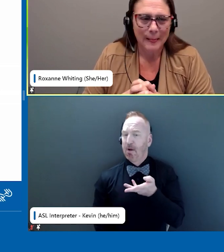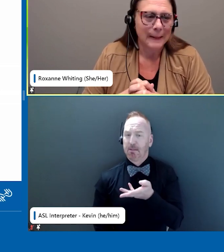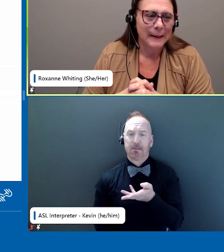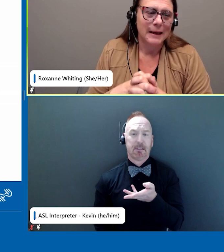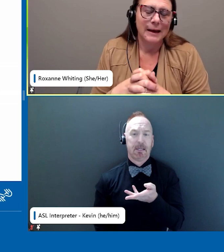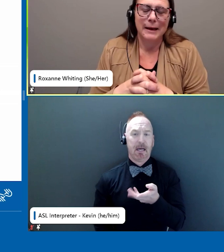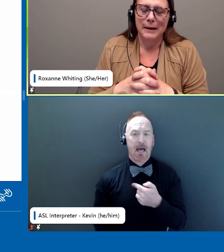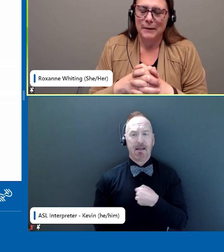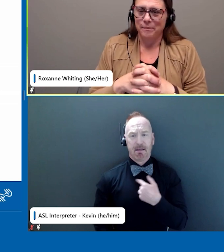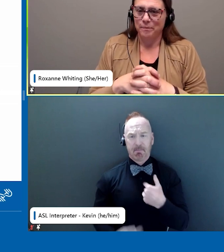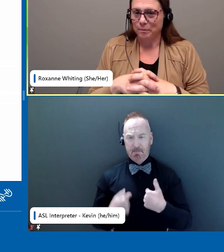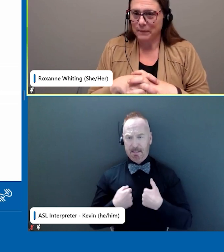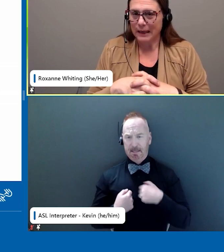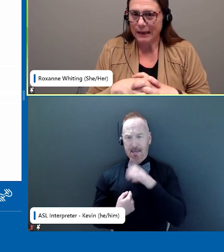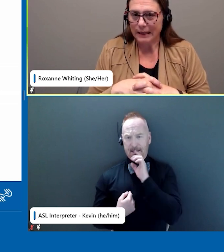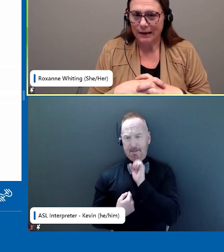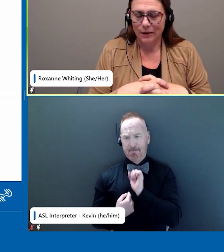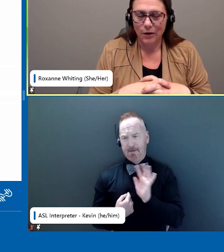there.